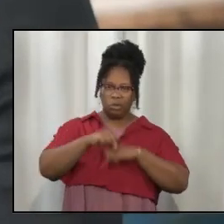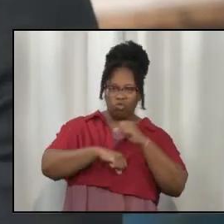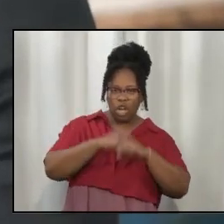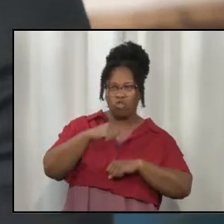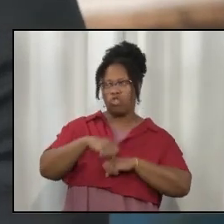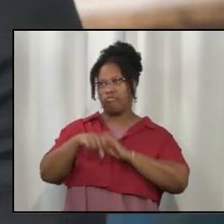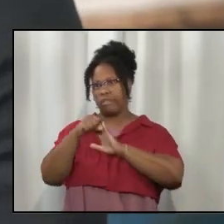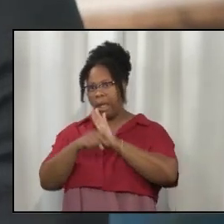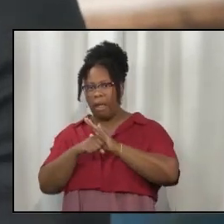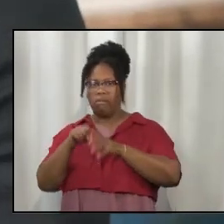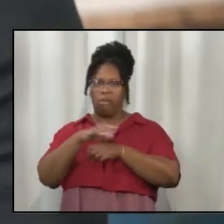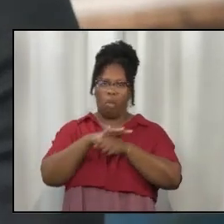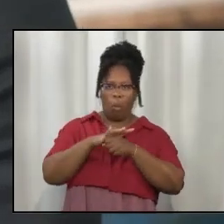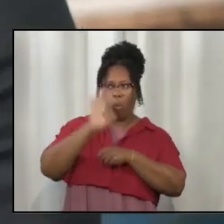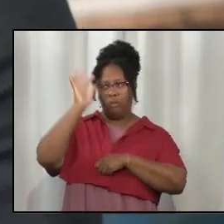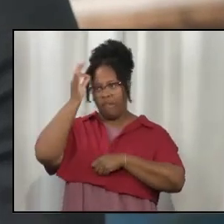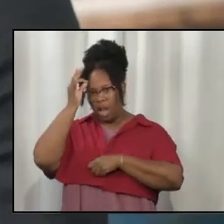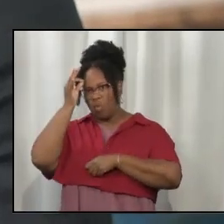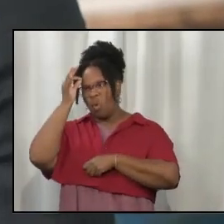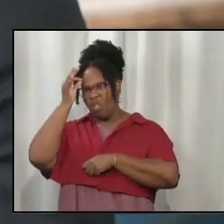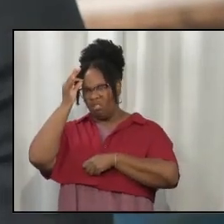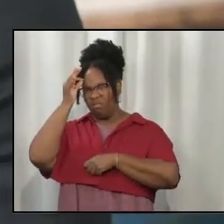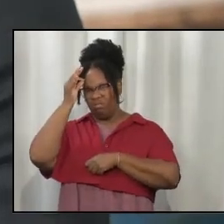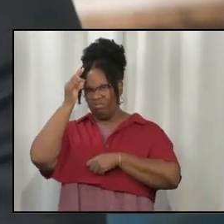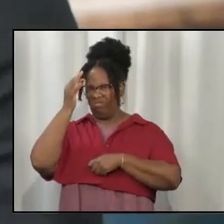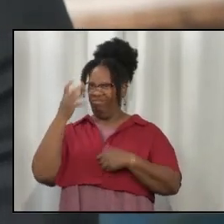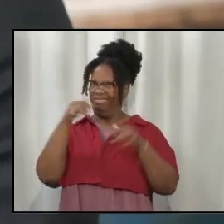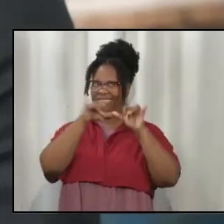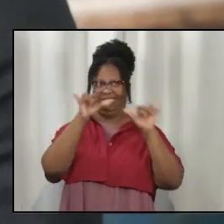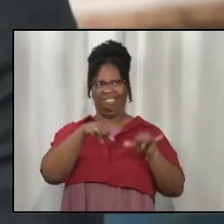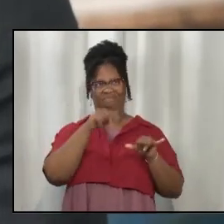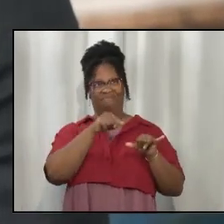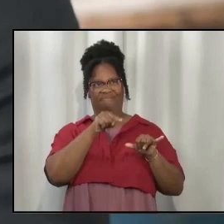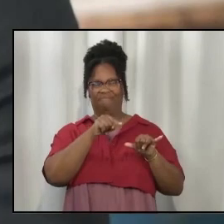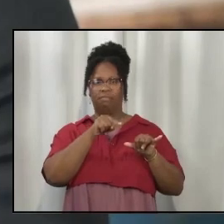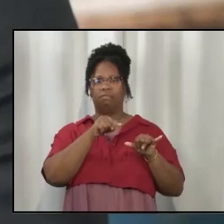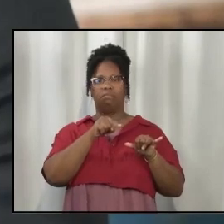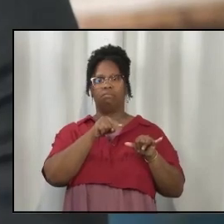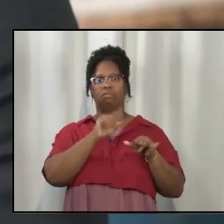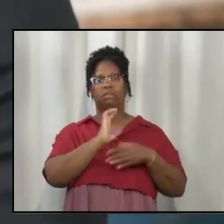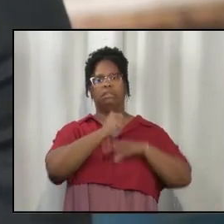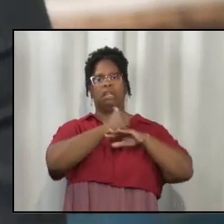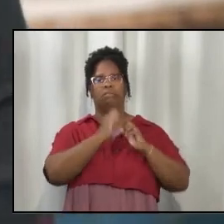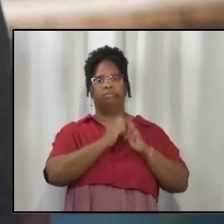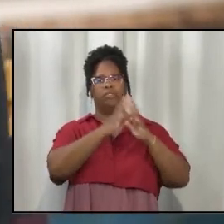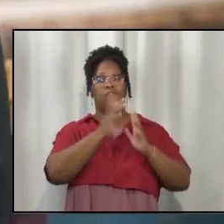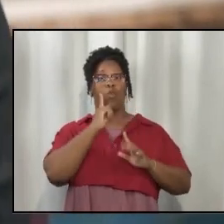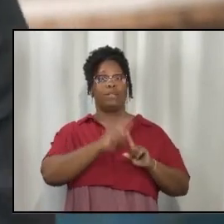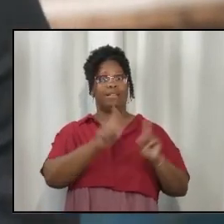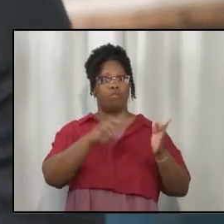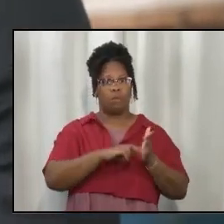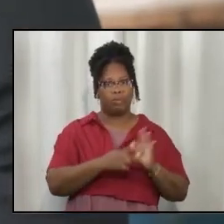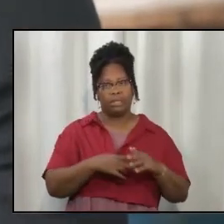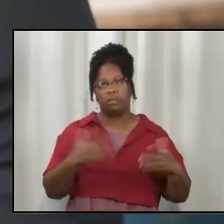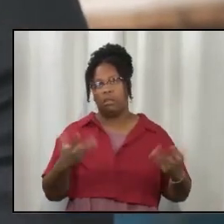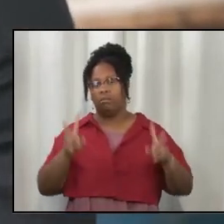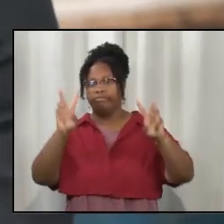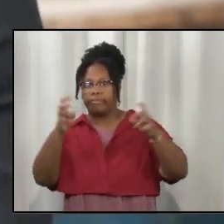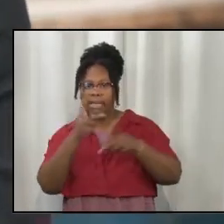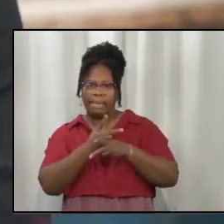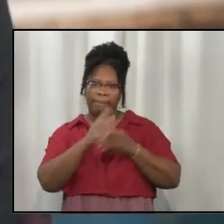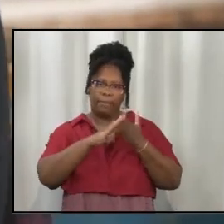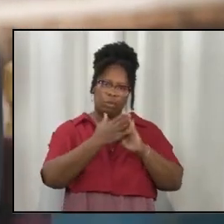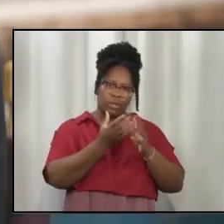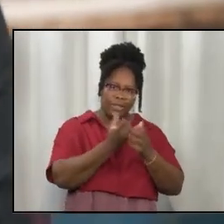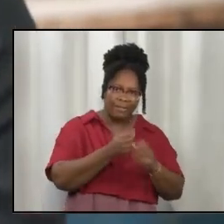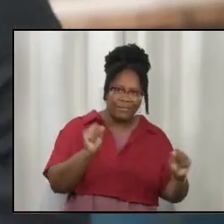local, they were a lot of times designed for a different purpose, either to, you know, keep a community safe or to make sure